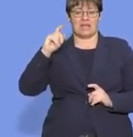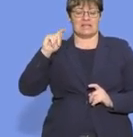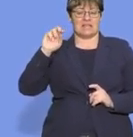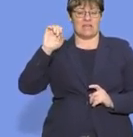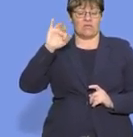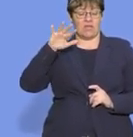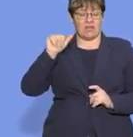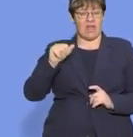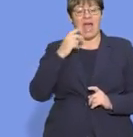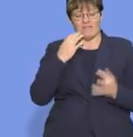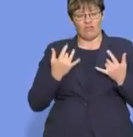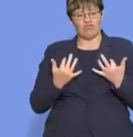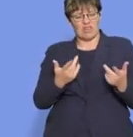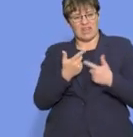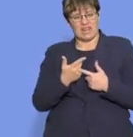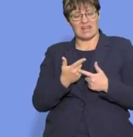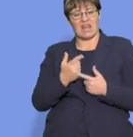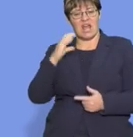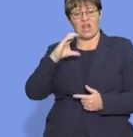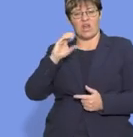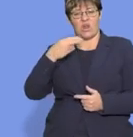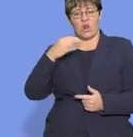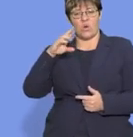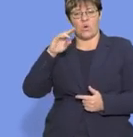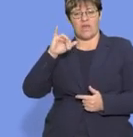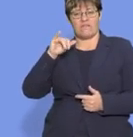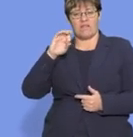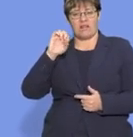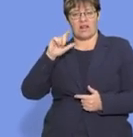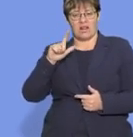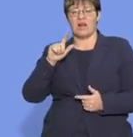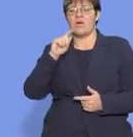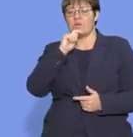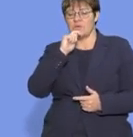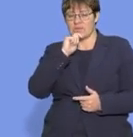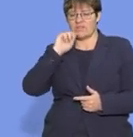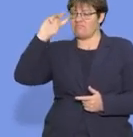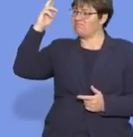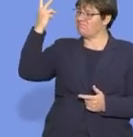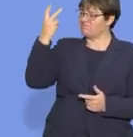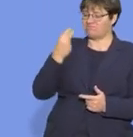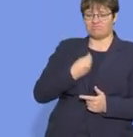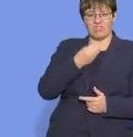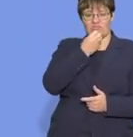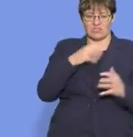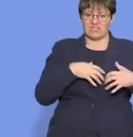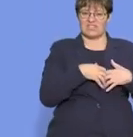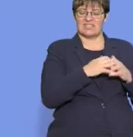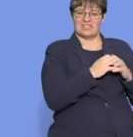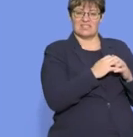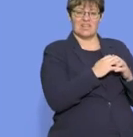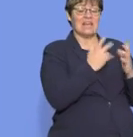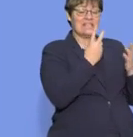and they used light to produce food by photosynthesis, and they